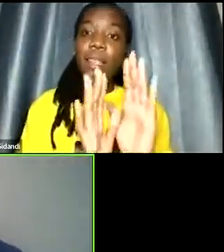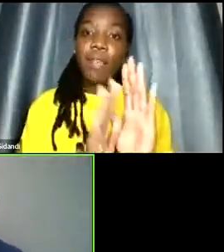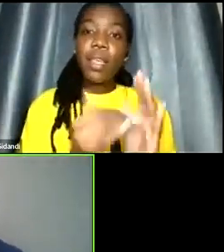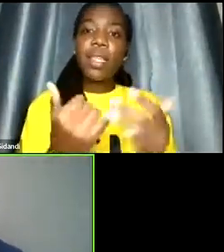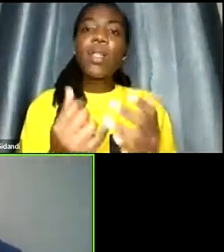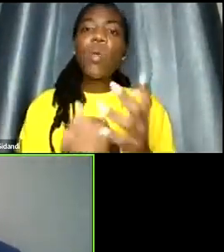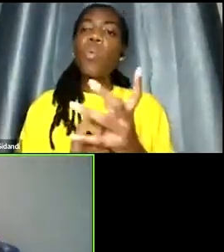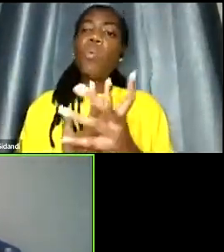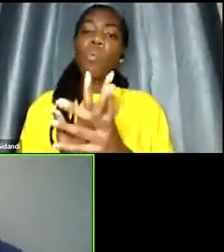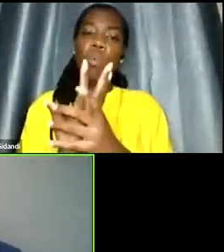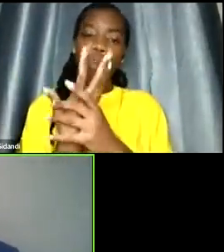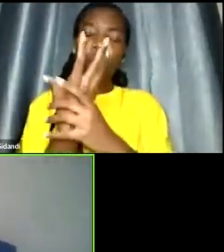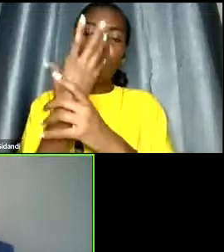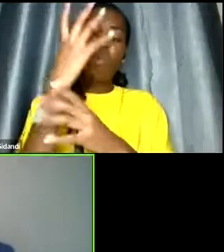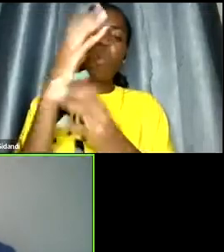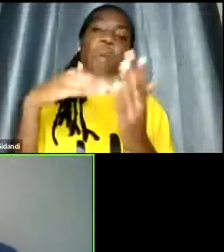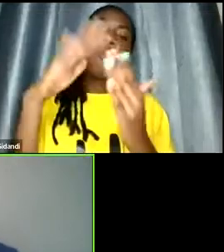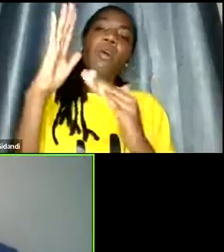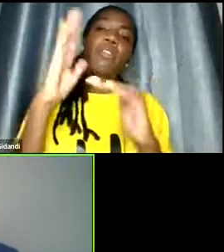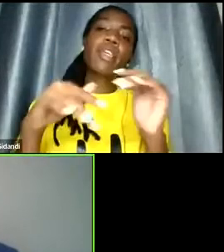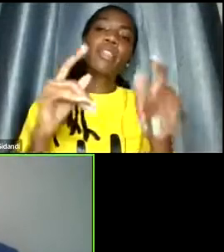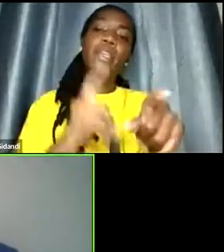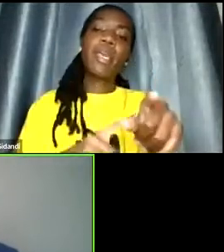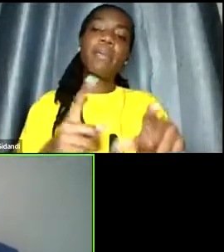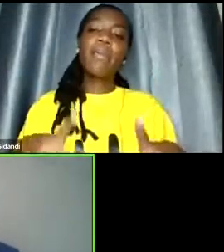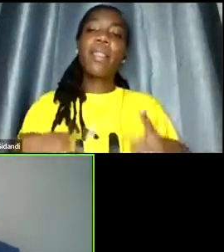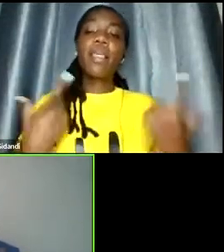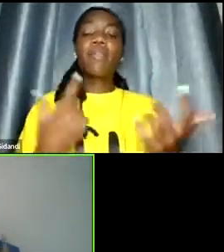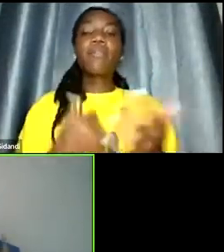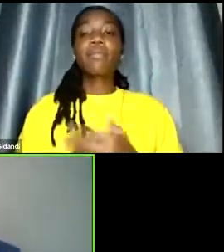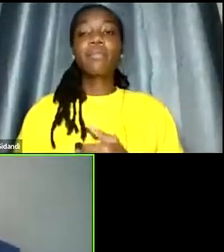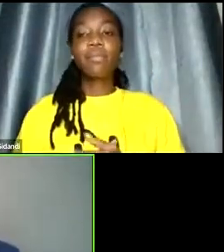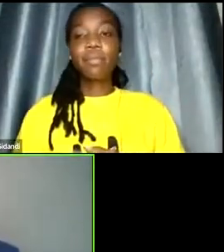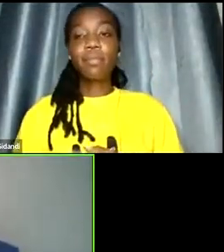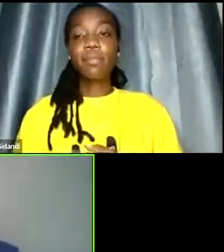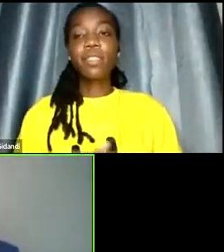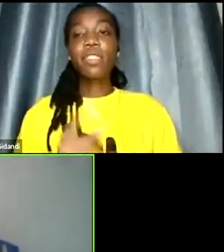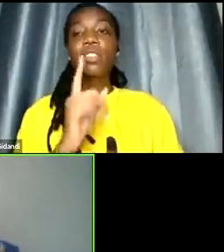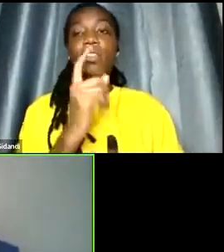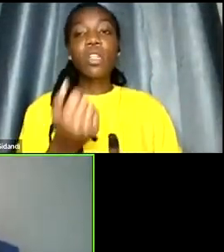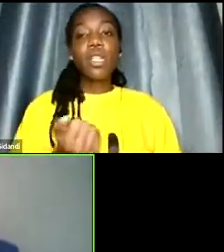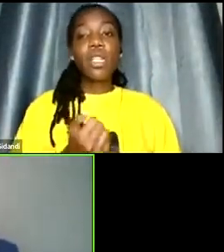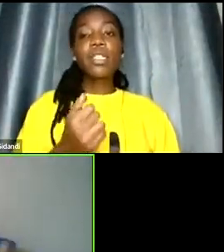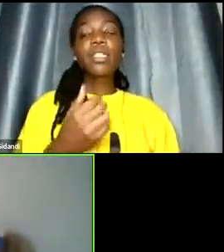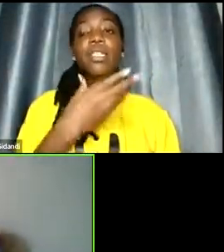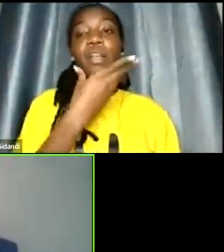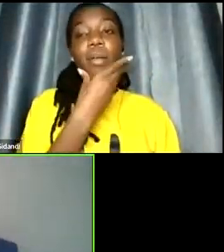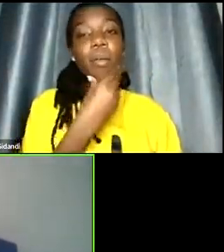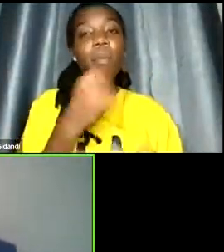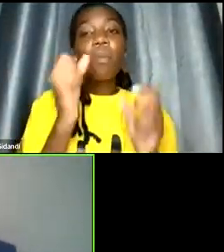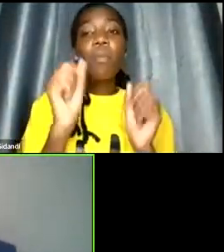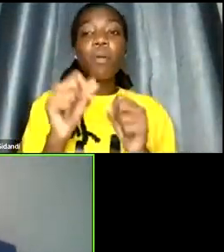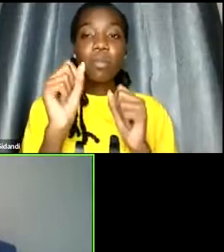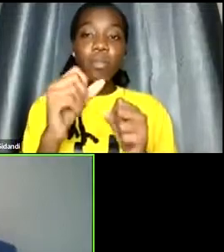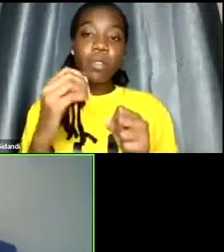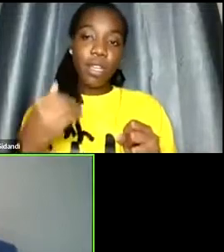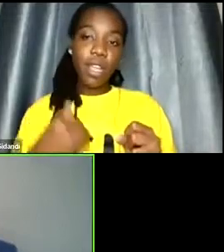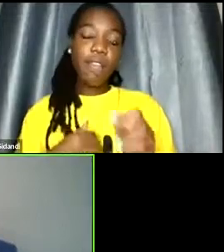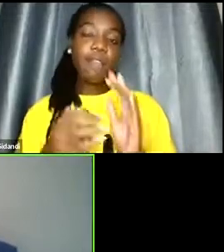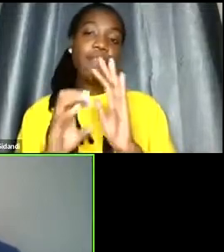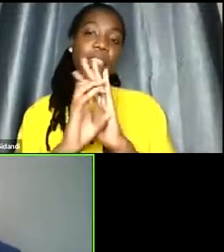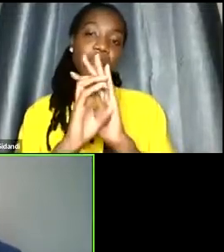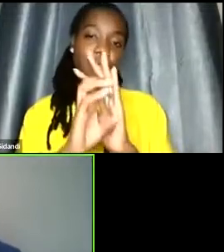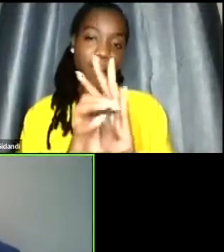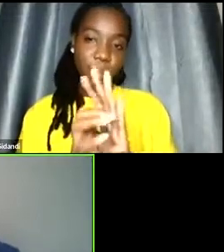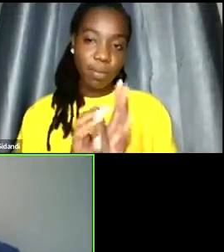grown exponentially, much more than when he was alive. So, ladies and gentlemen, it is possible to have indigenous examples. You